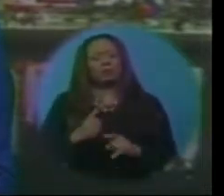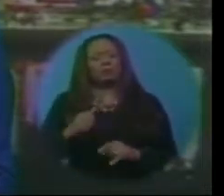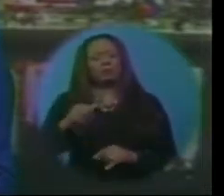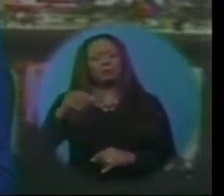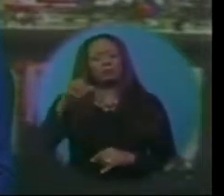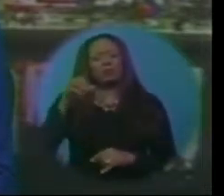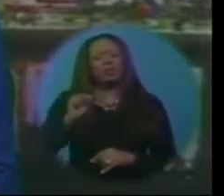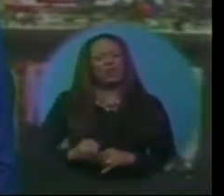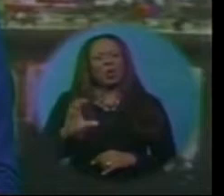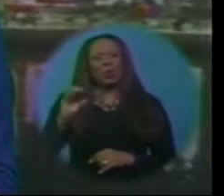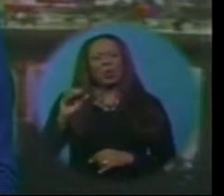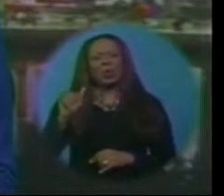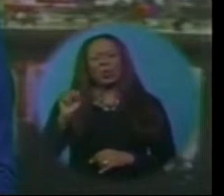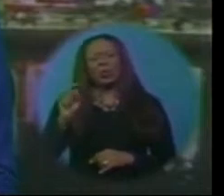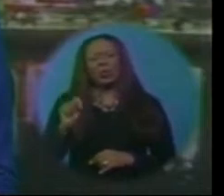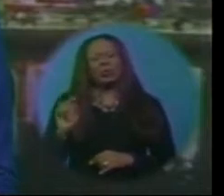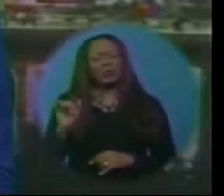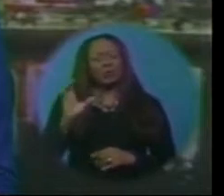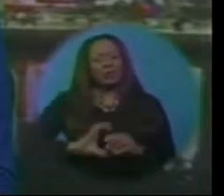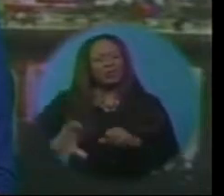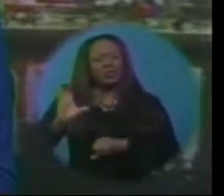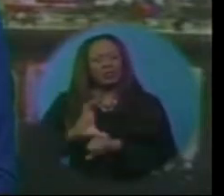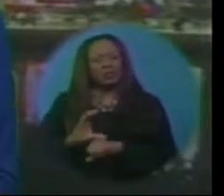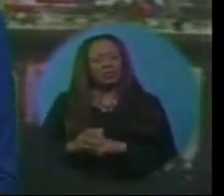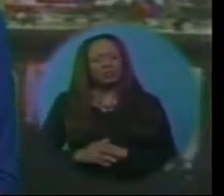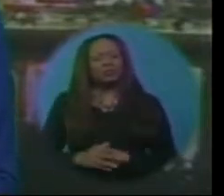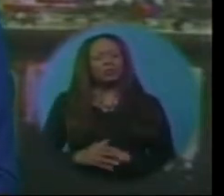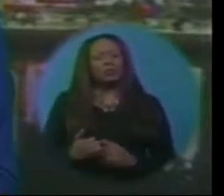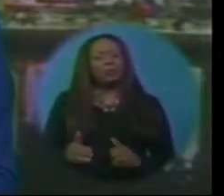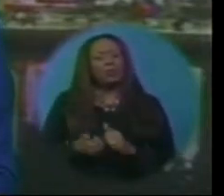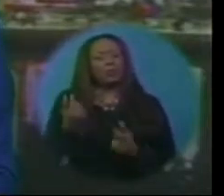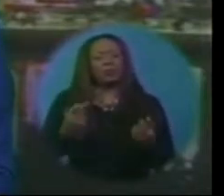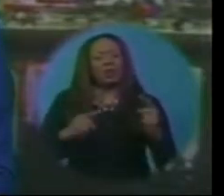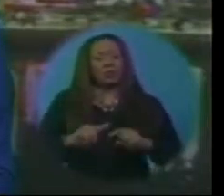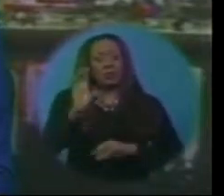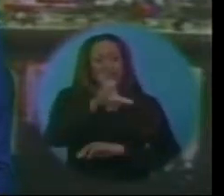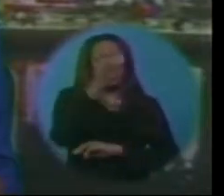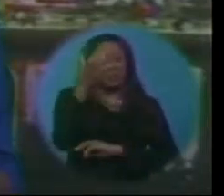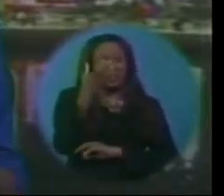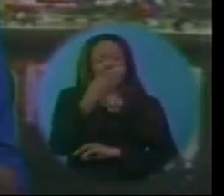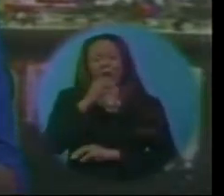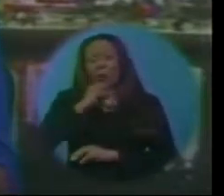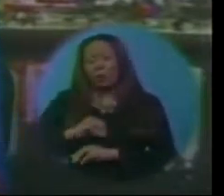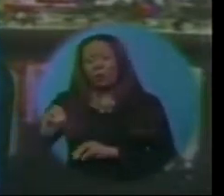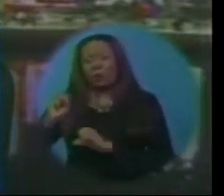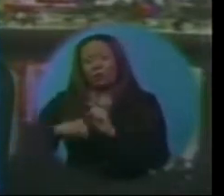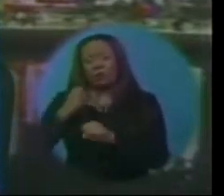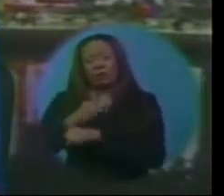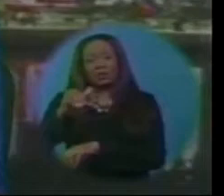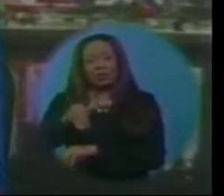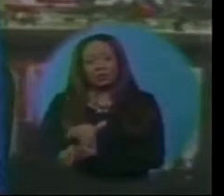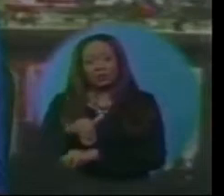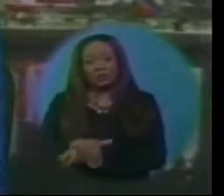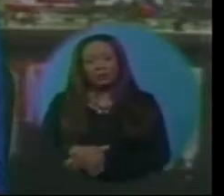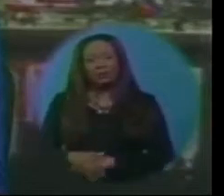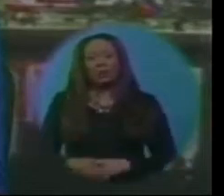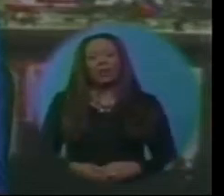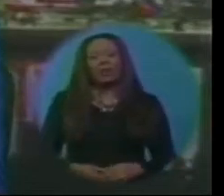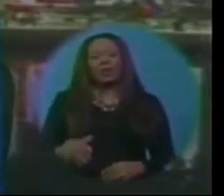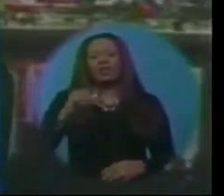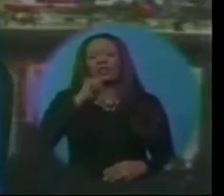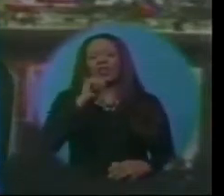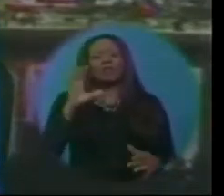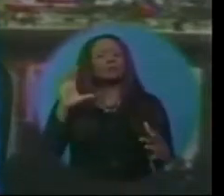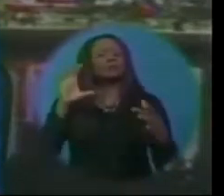Old Year's. The last report was a single case on January 3rd. Now, Dr. George says the outbreak has not been linked to